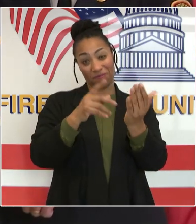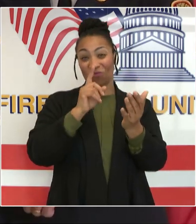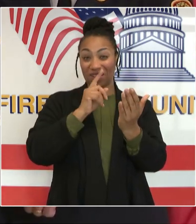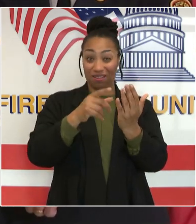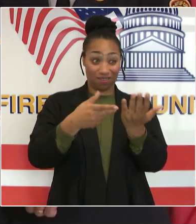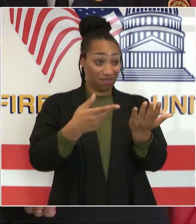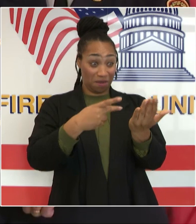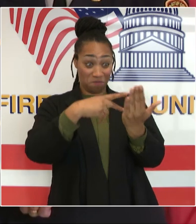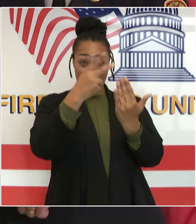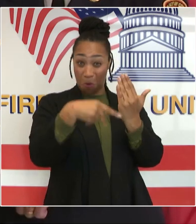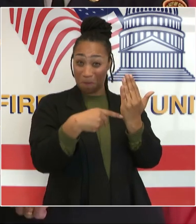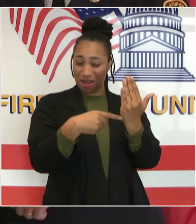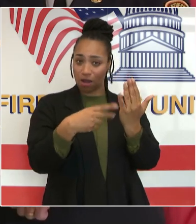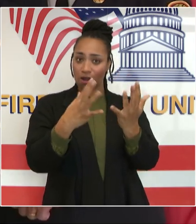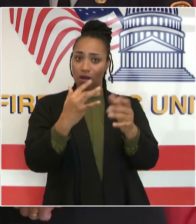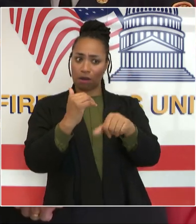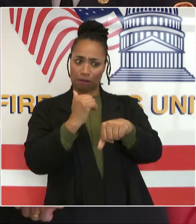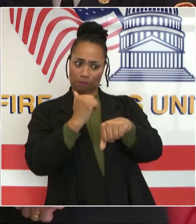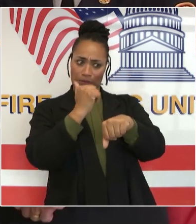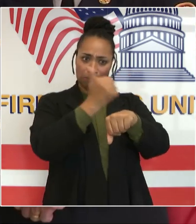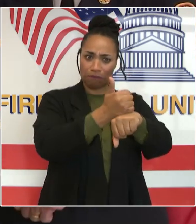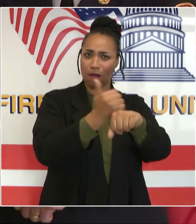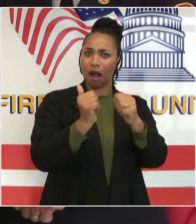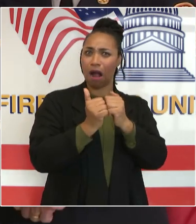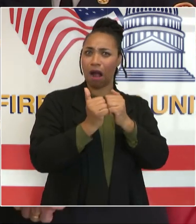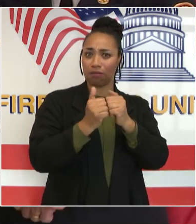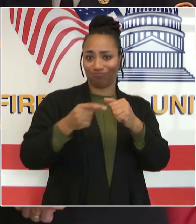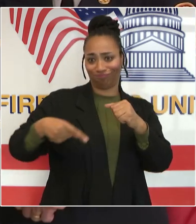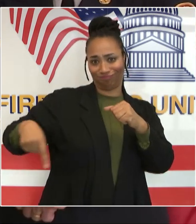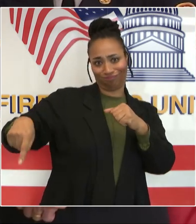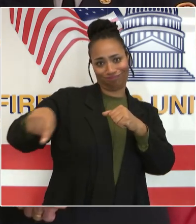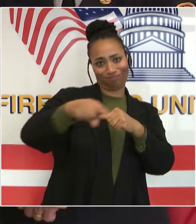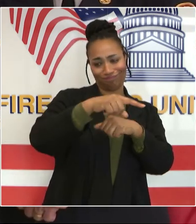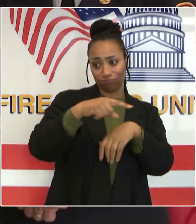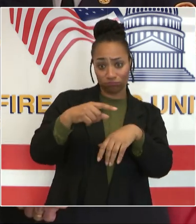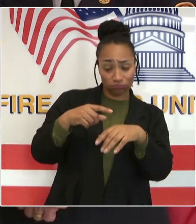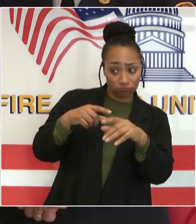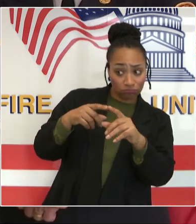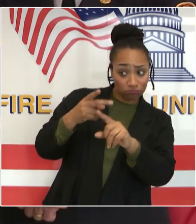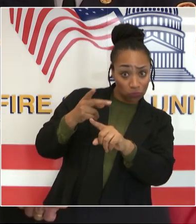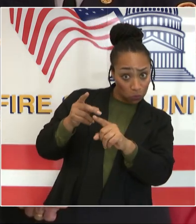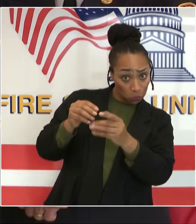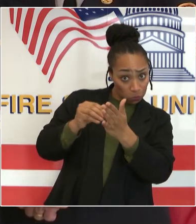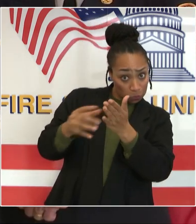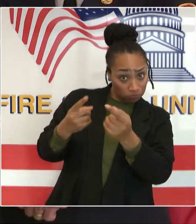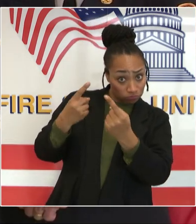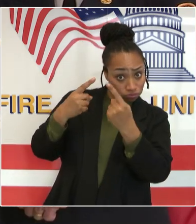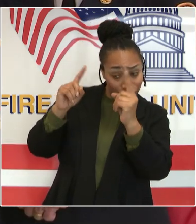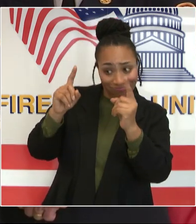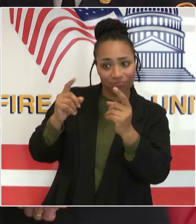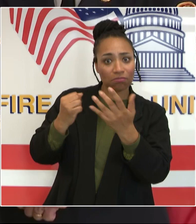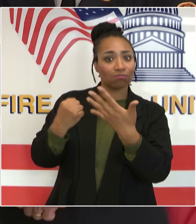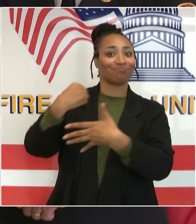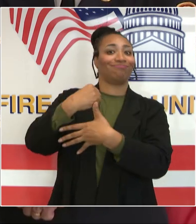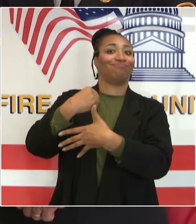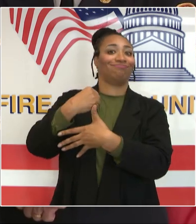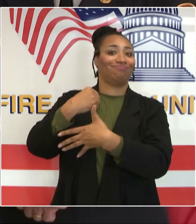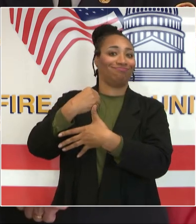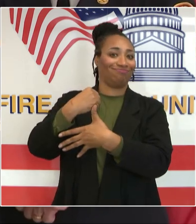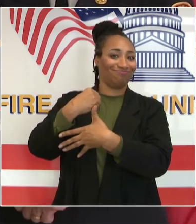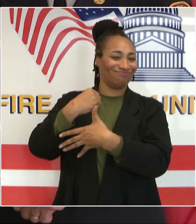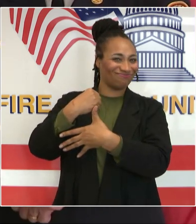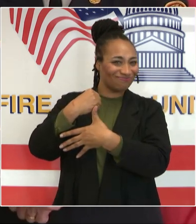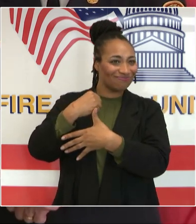graduates are successful in the field. I'd like to mention here that we are actively seeking a talented leader